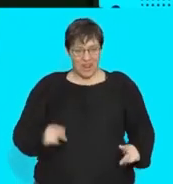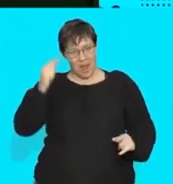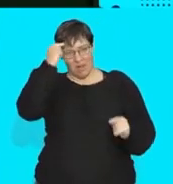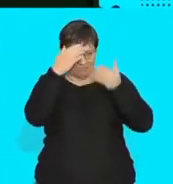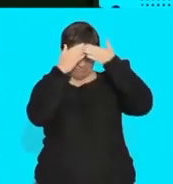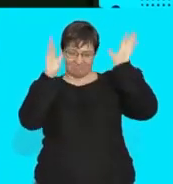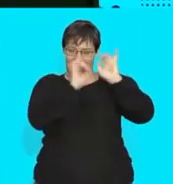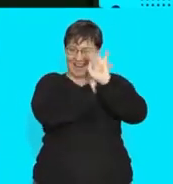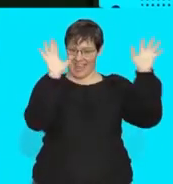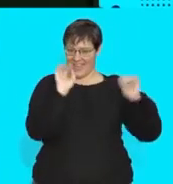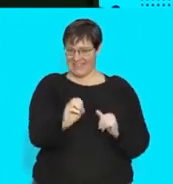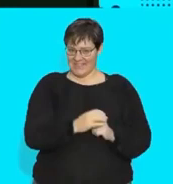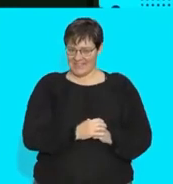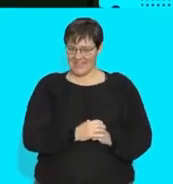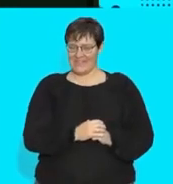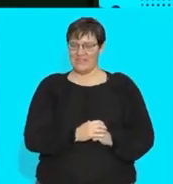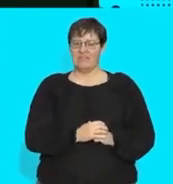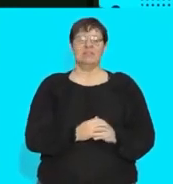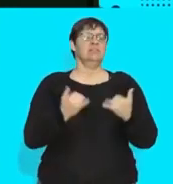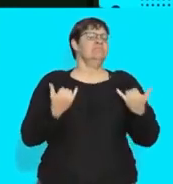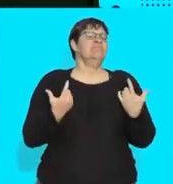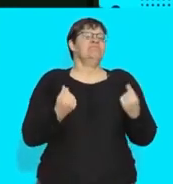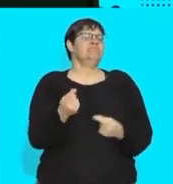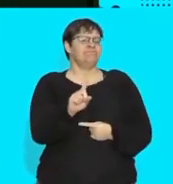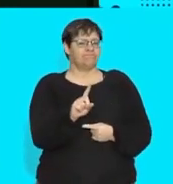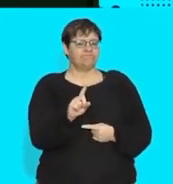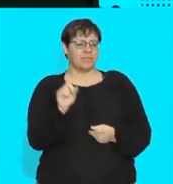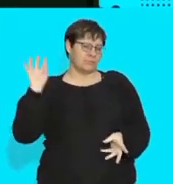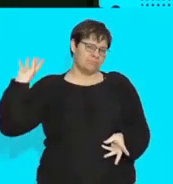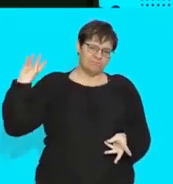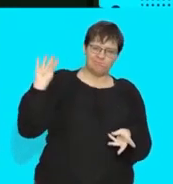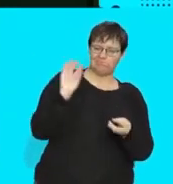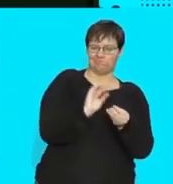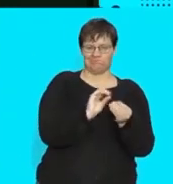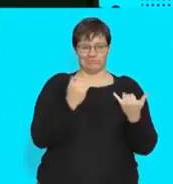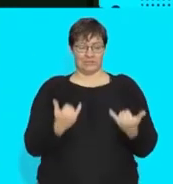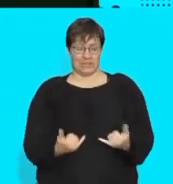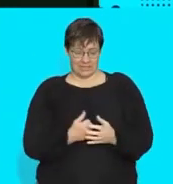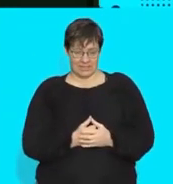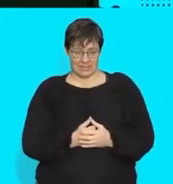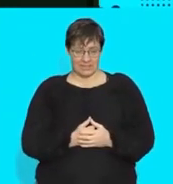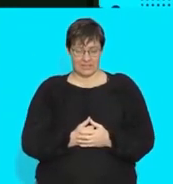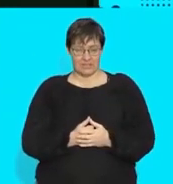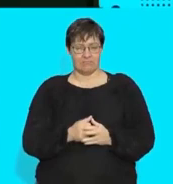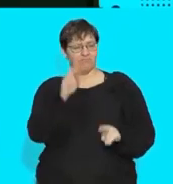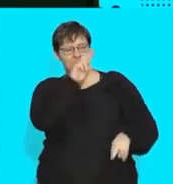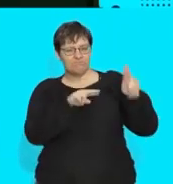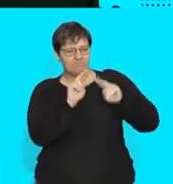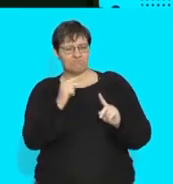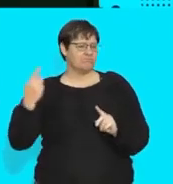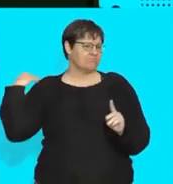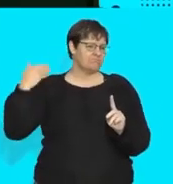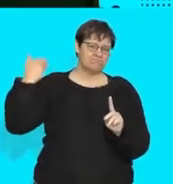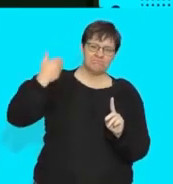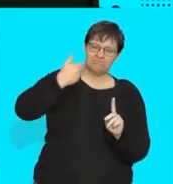our mind nice and clear. All right, what are we doing? We're having a recap session today. We're just going through all the